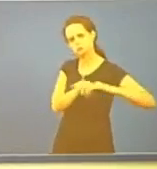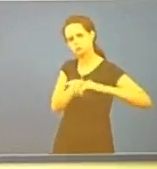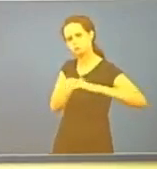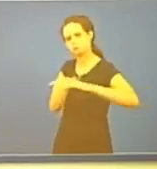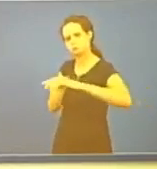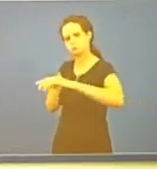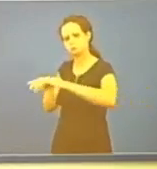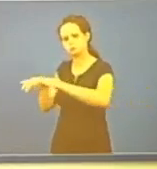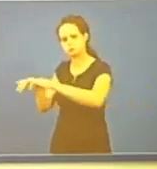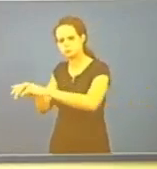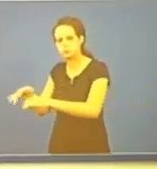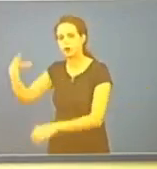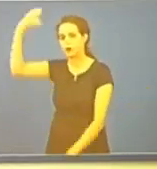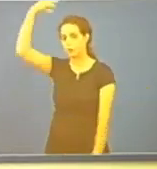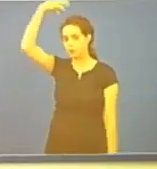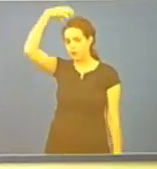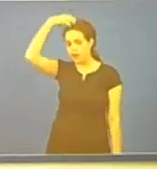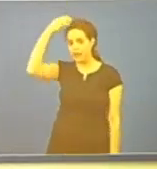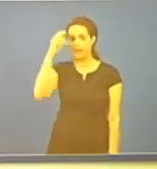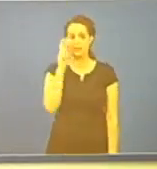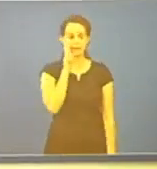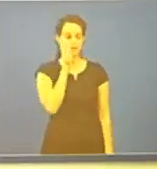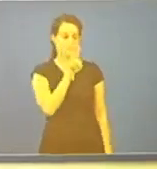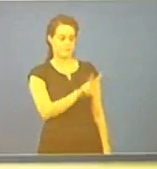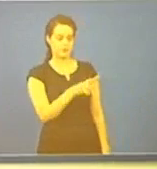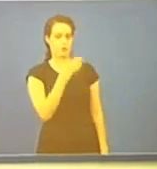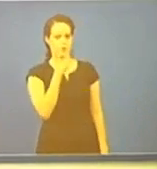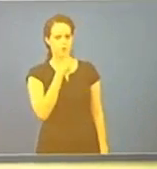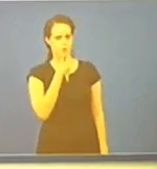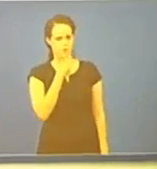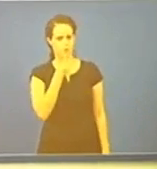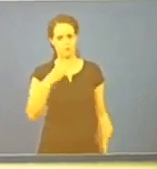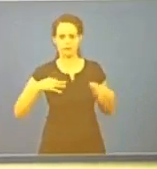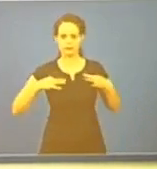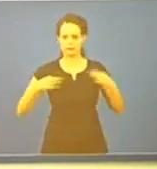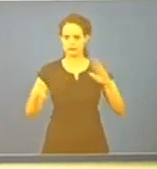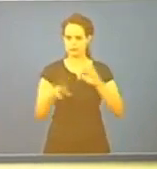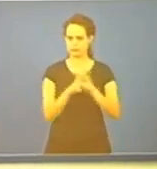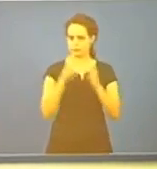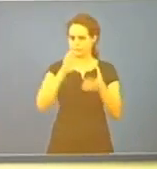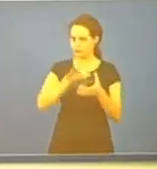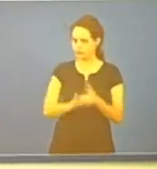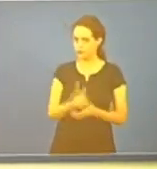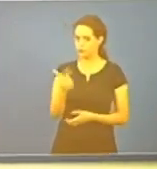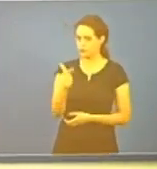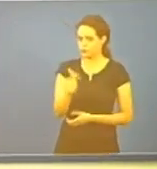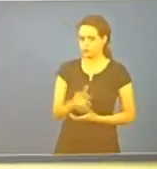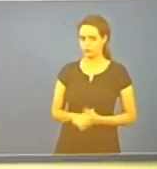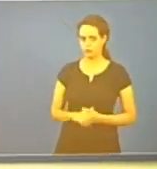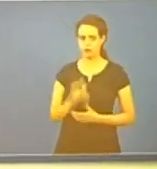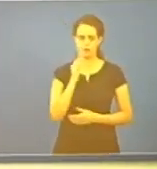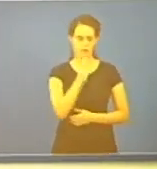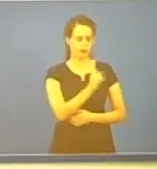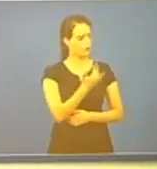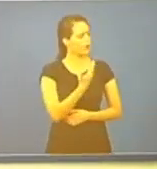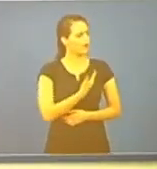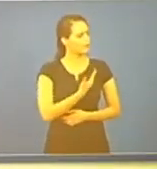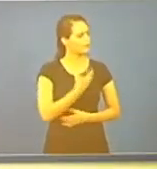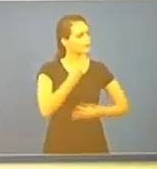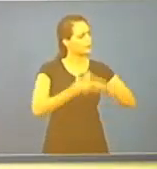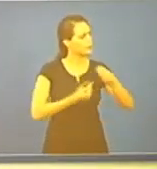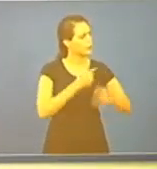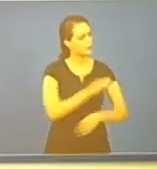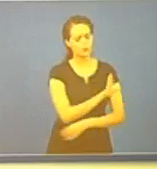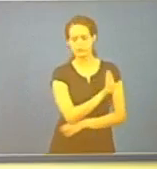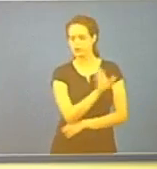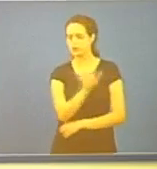saw a man who did not have on a wedding garment. So he said to him, 'Friend, how